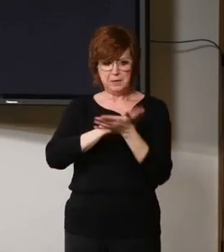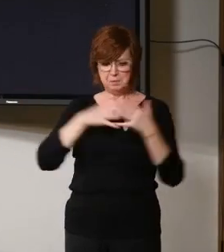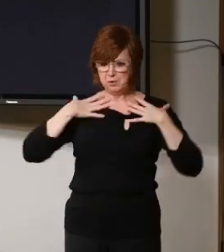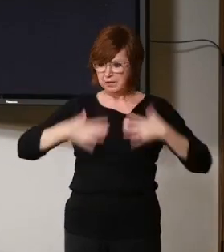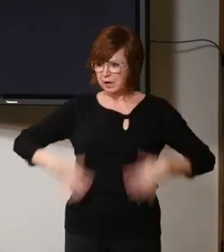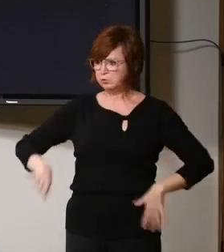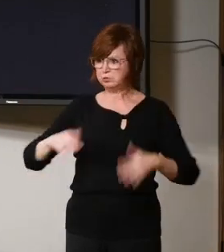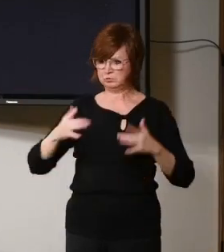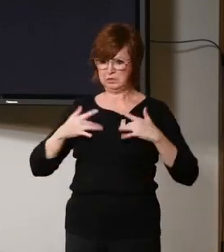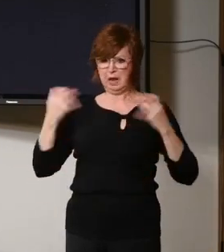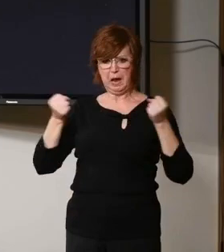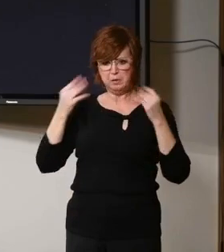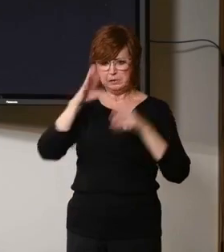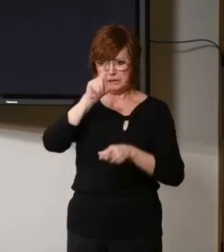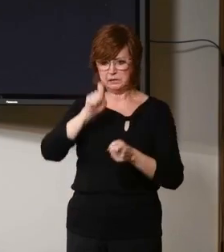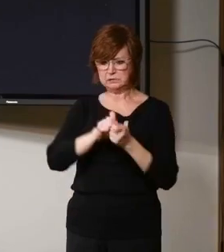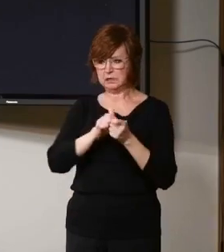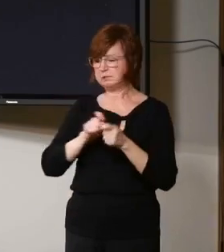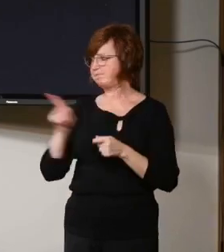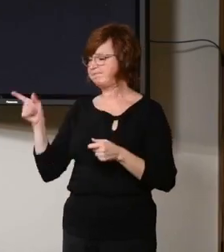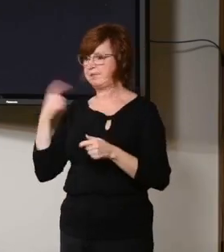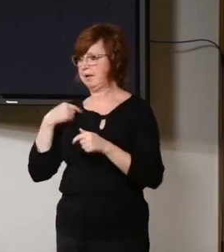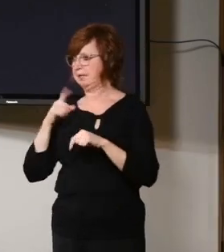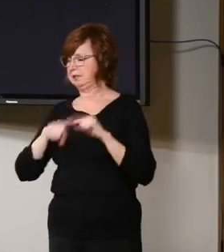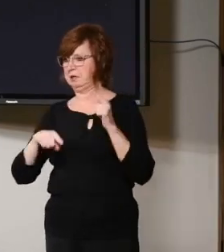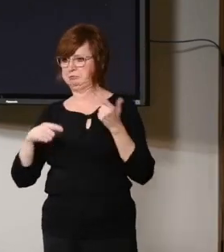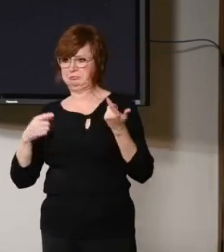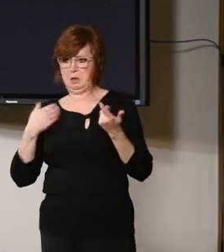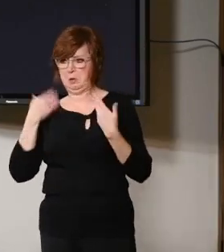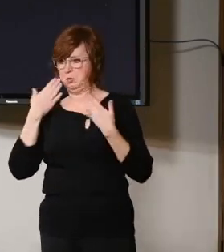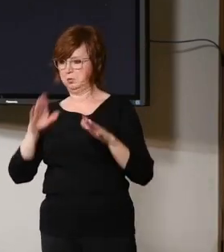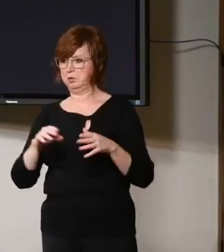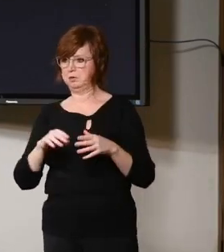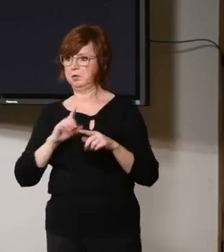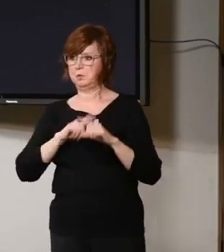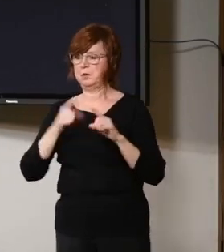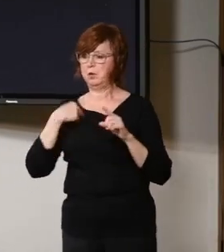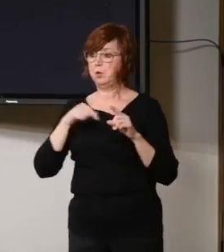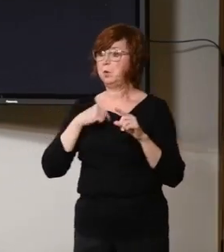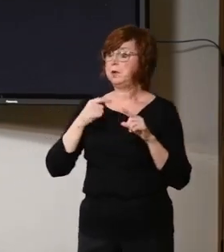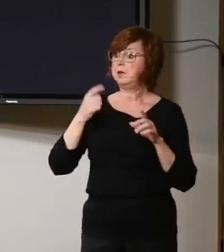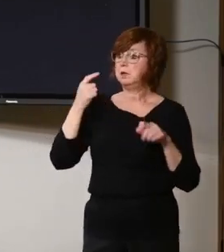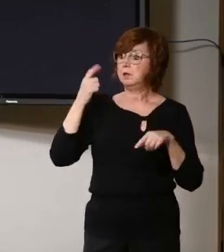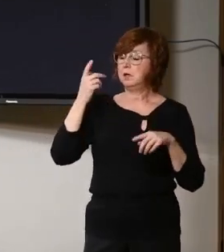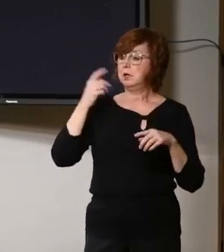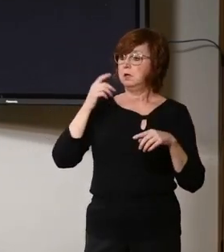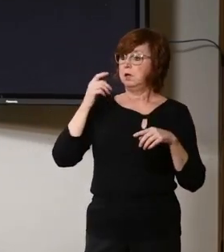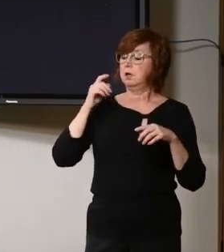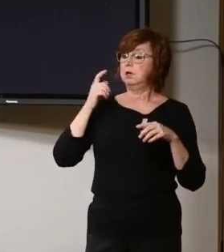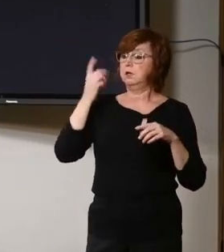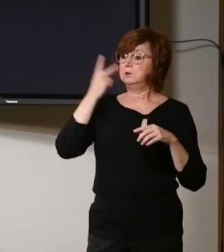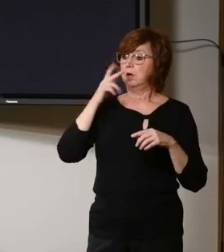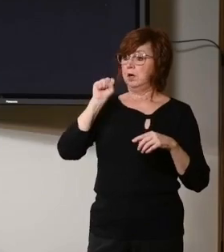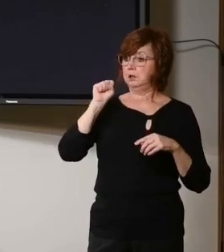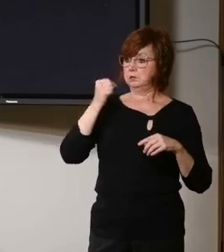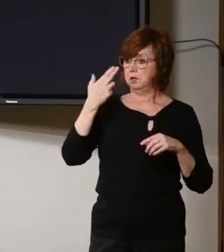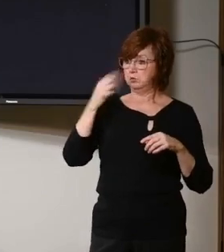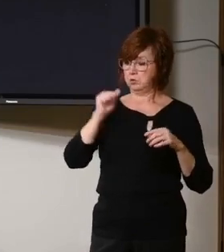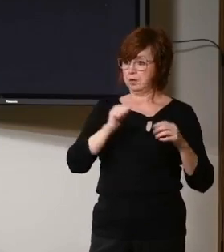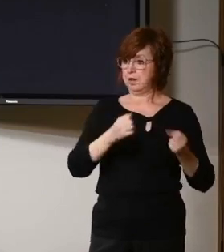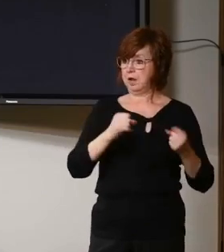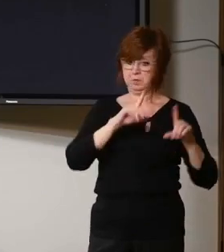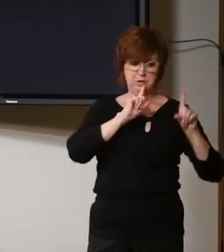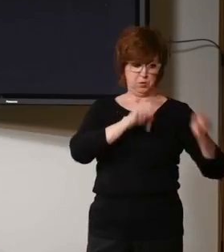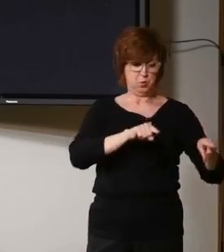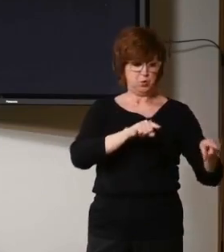memo came out, we looked at the last few weeks of ordering and distribution of supplies within the SHA, and we're receiving orders for